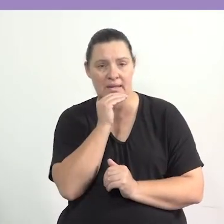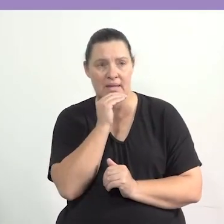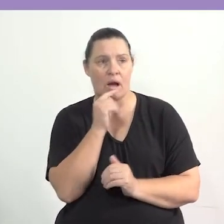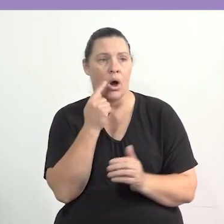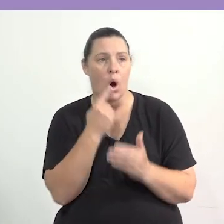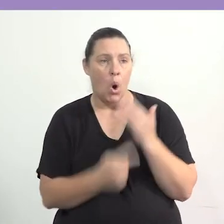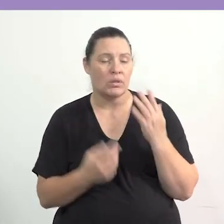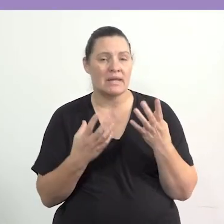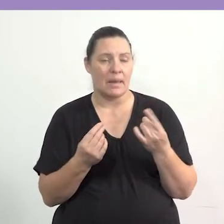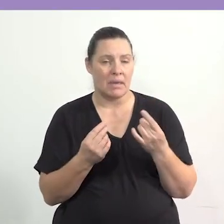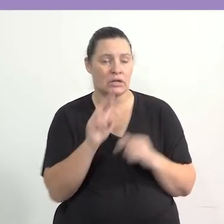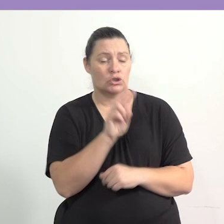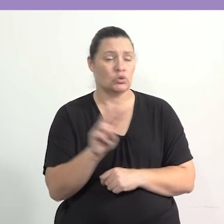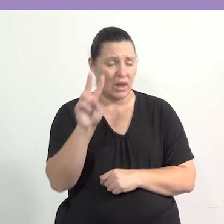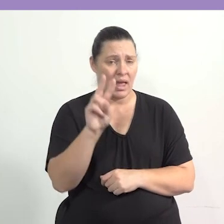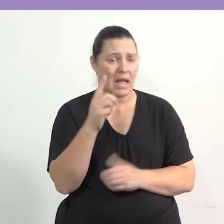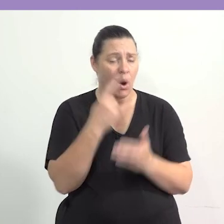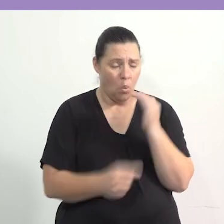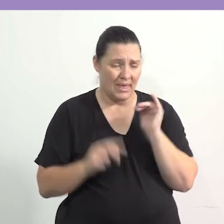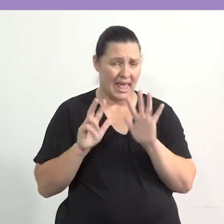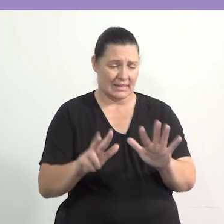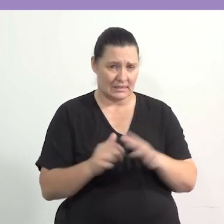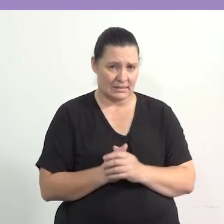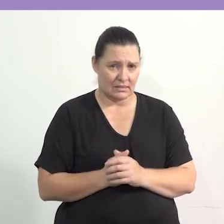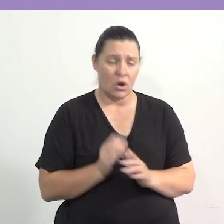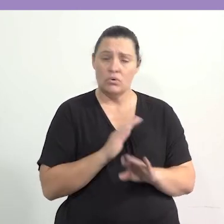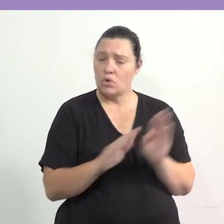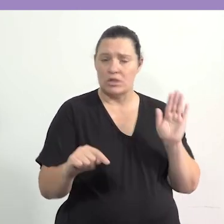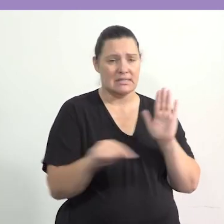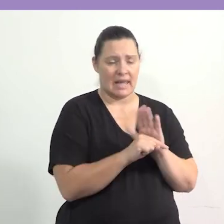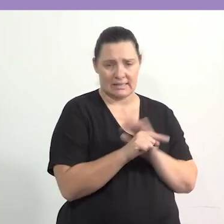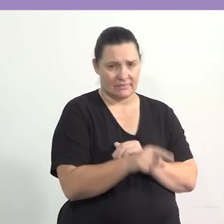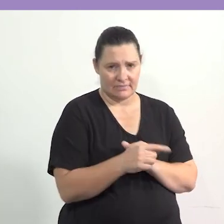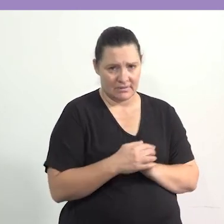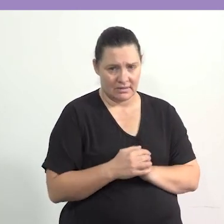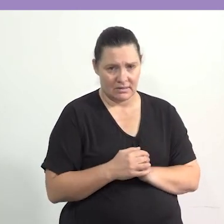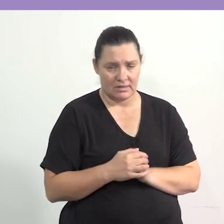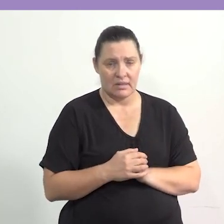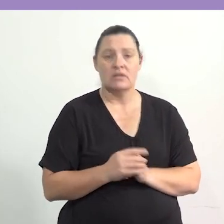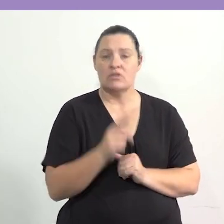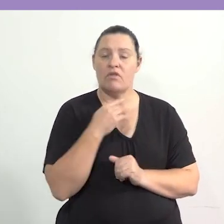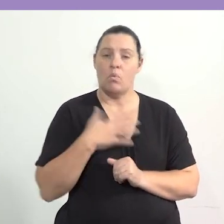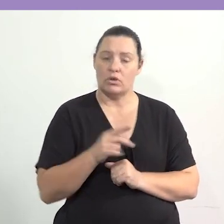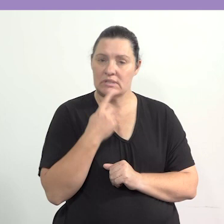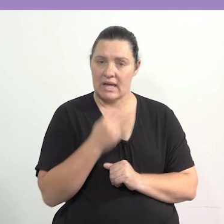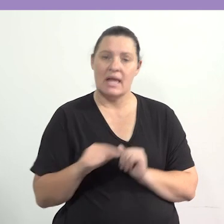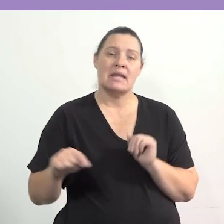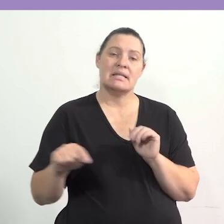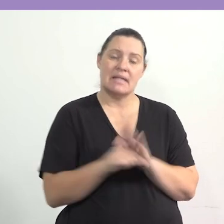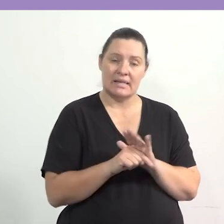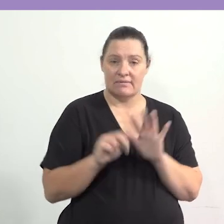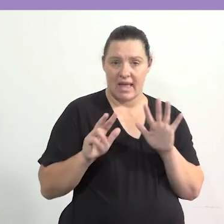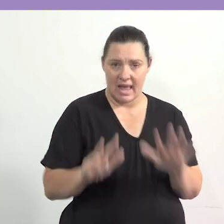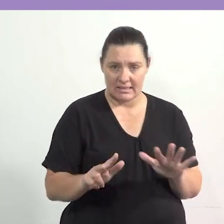the only number being squared there is the 8 and not the negative 8. So if I wanted to say